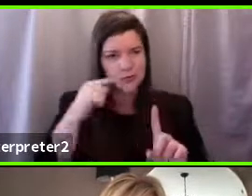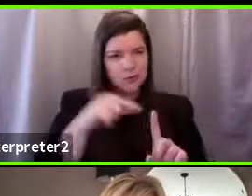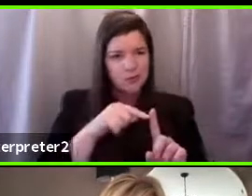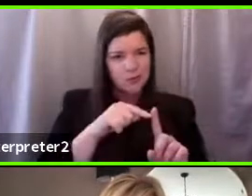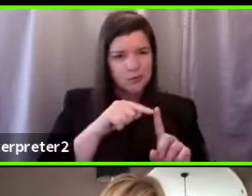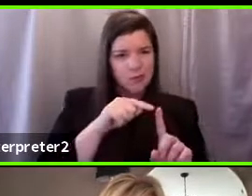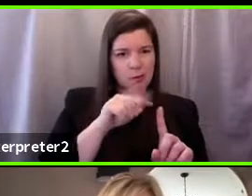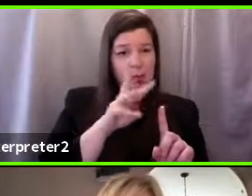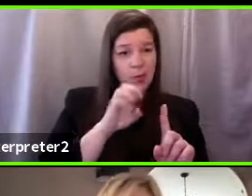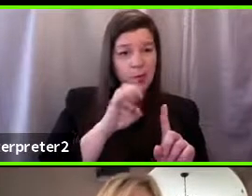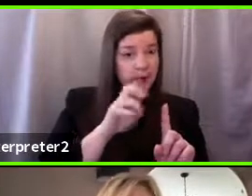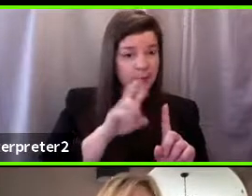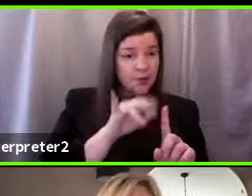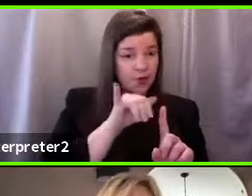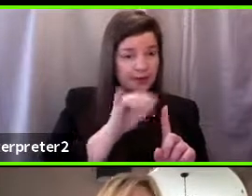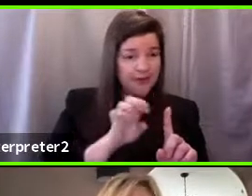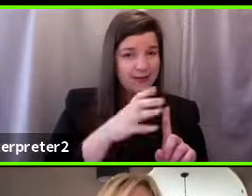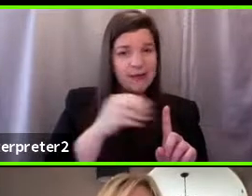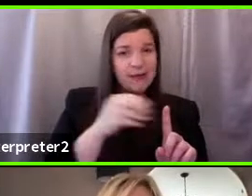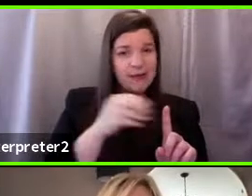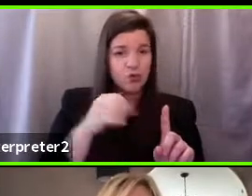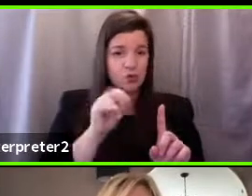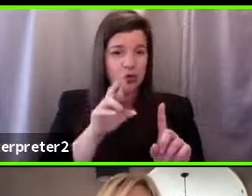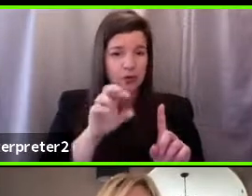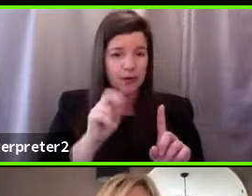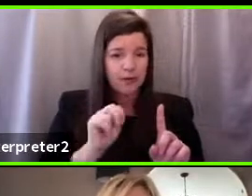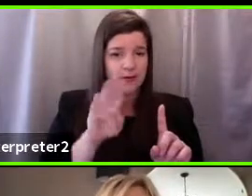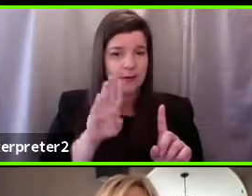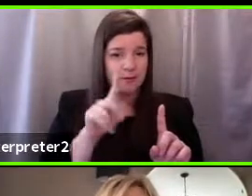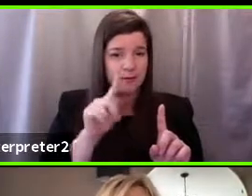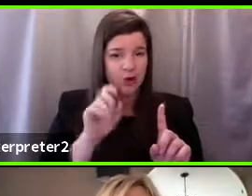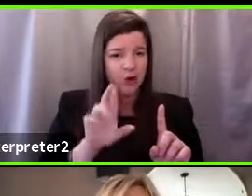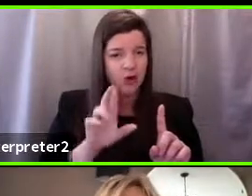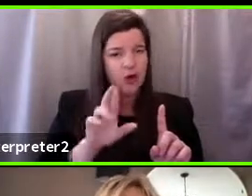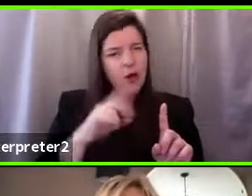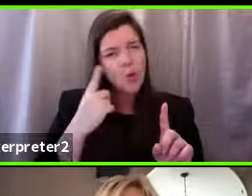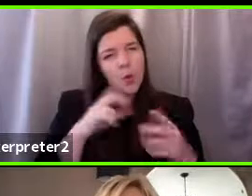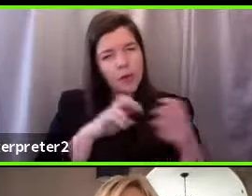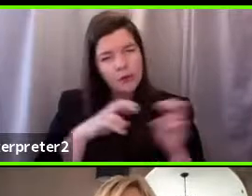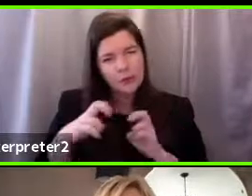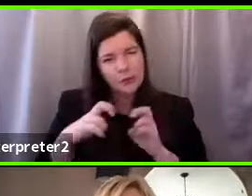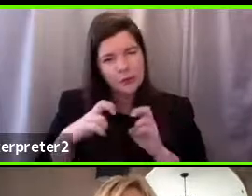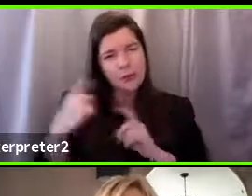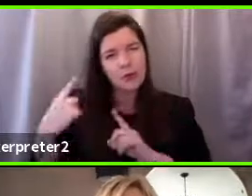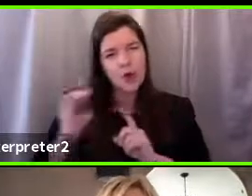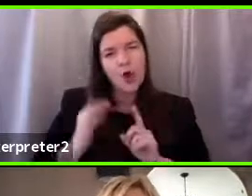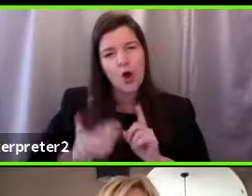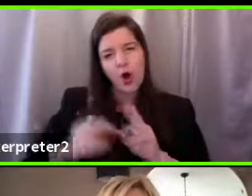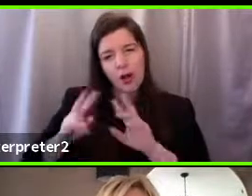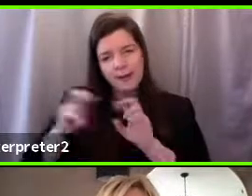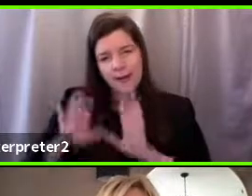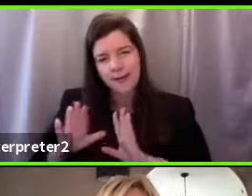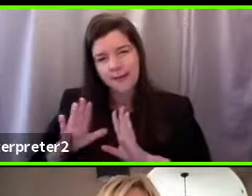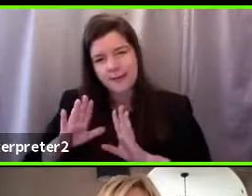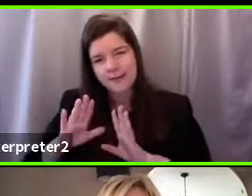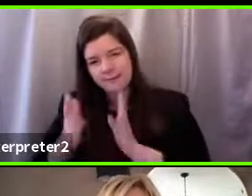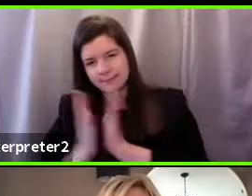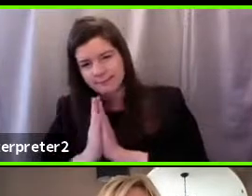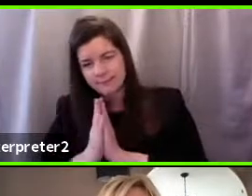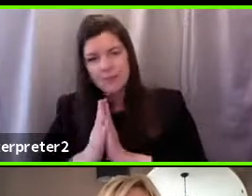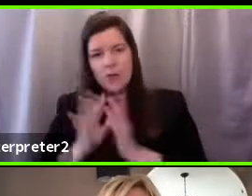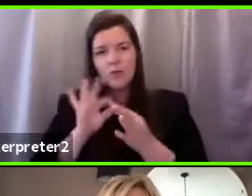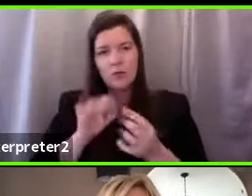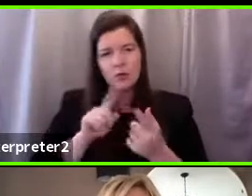Jordan Butler with regard to the issue that Andrew brought up in his report on the disparate